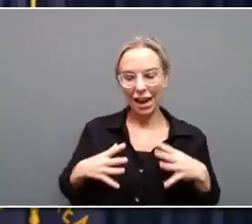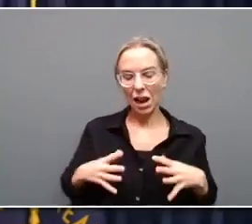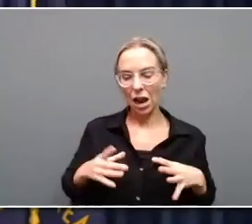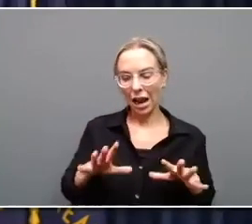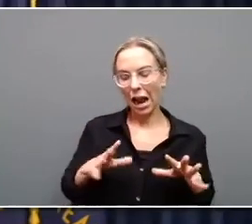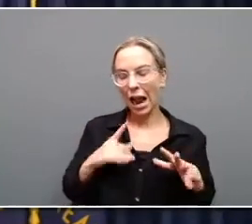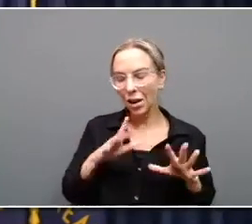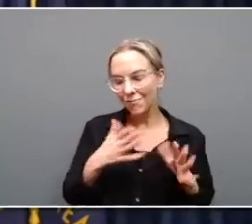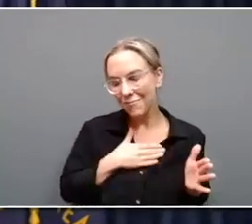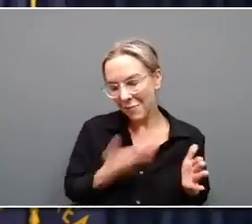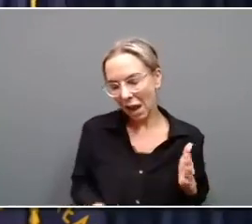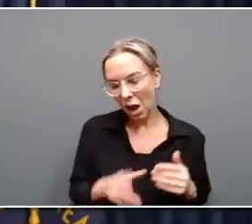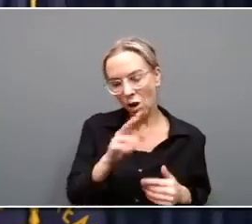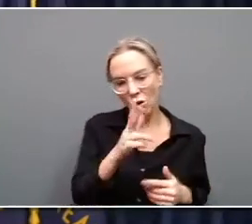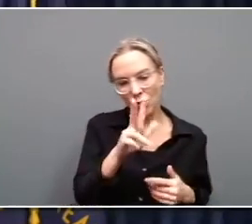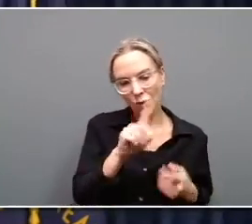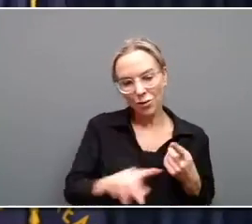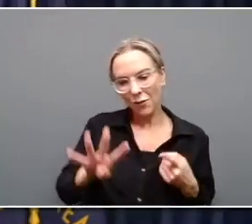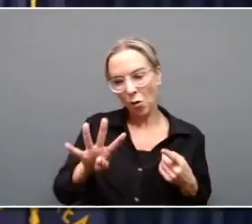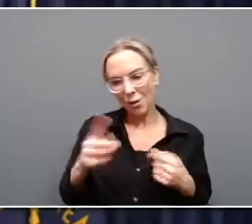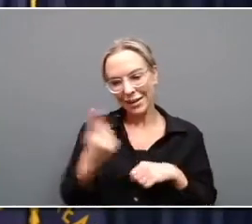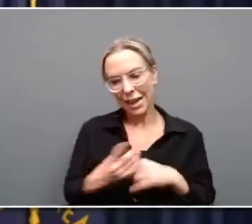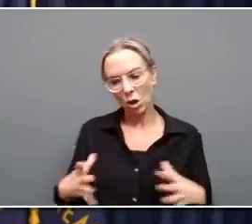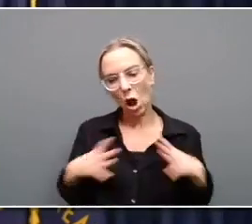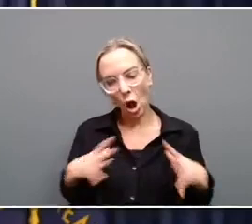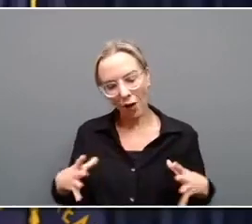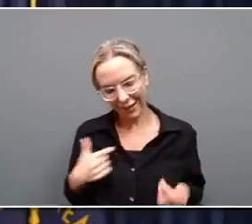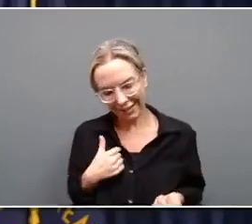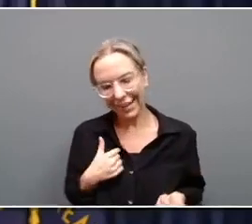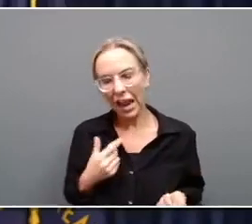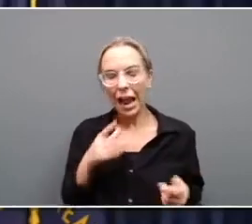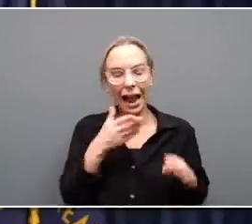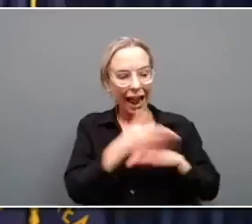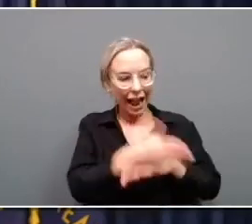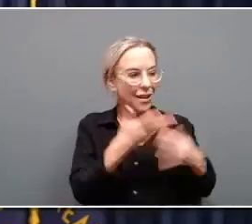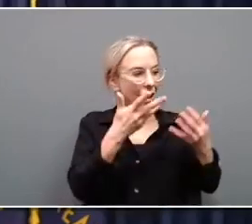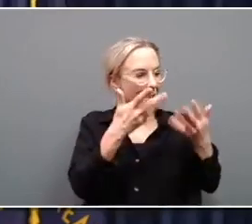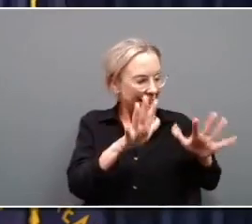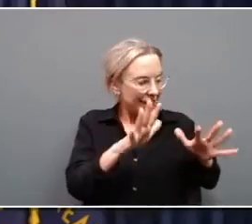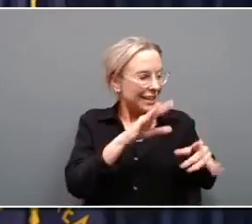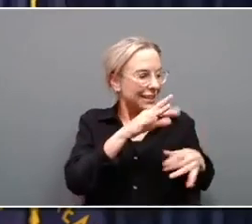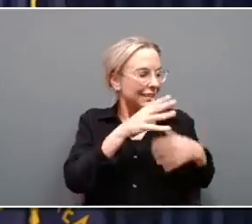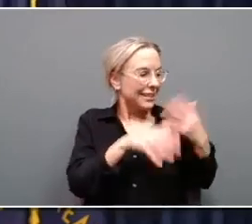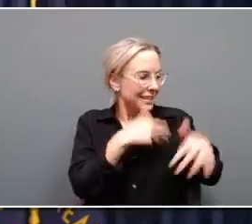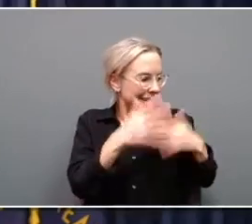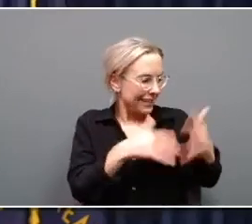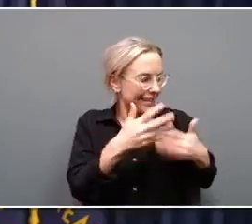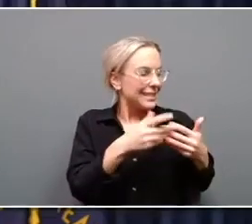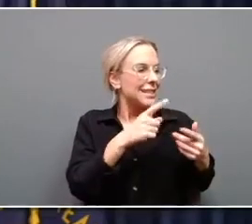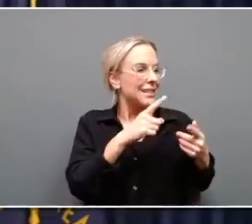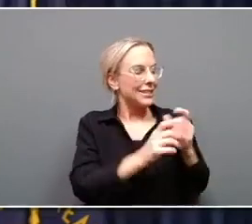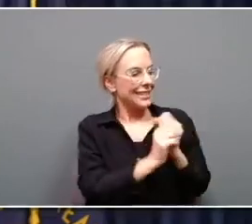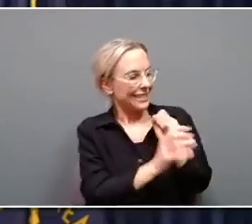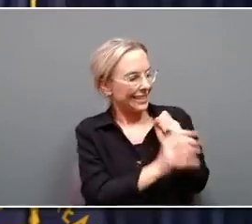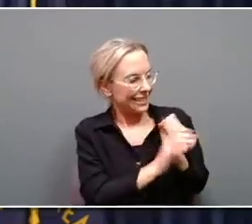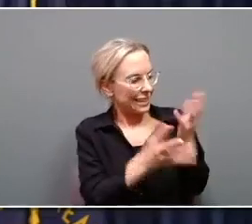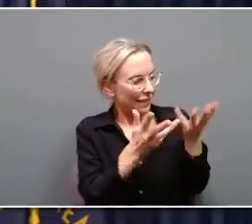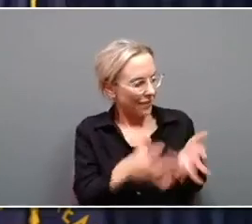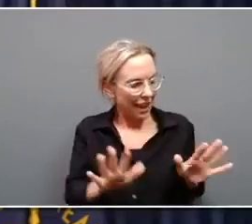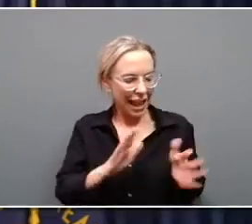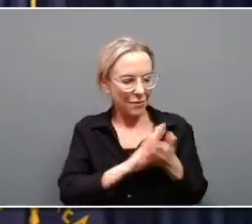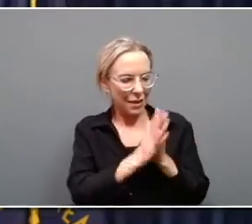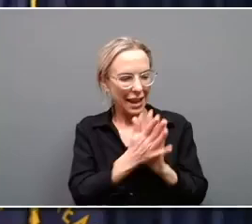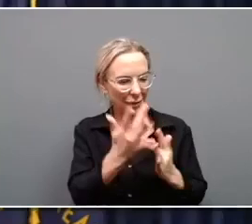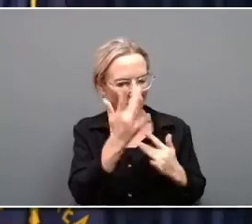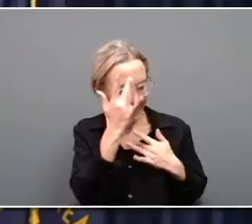off because I was exhausted after that campaign, and more than a little sick once the adrenaline starts wearing off.